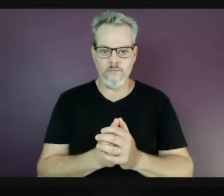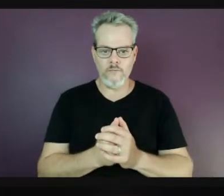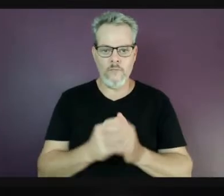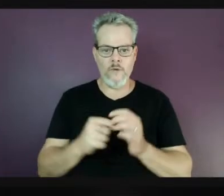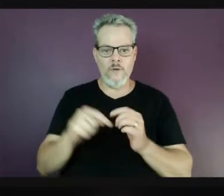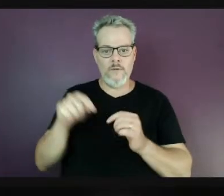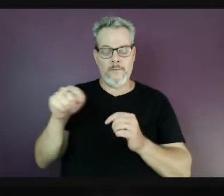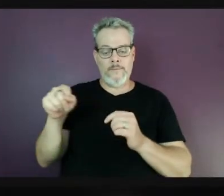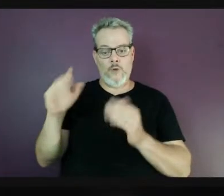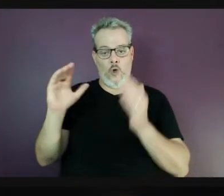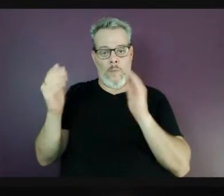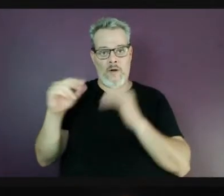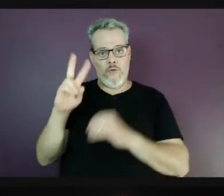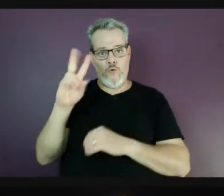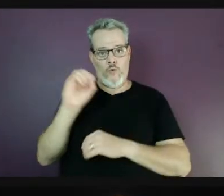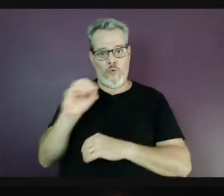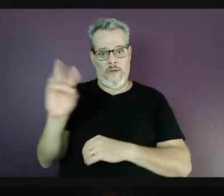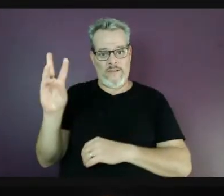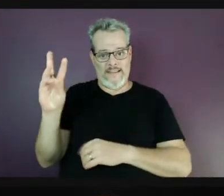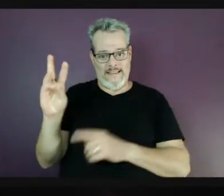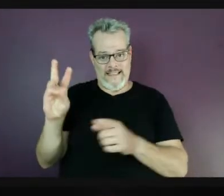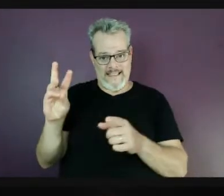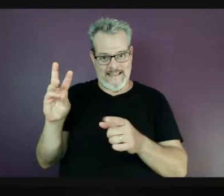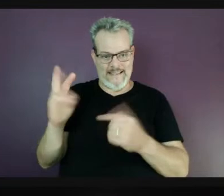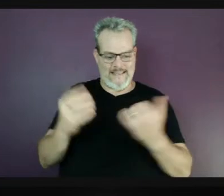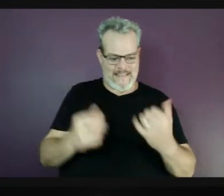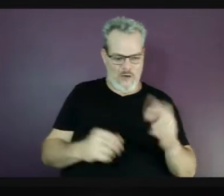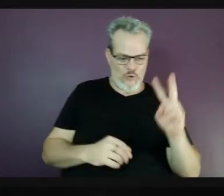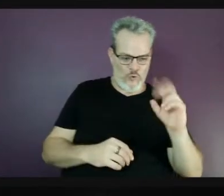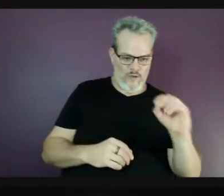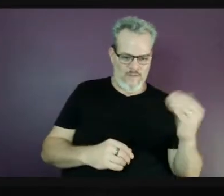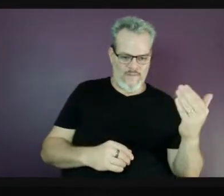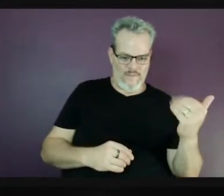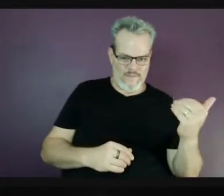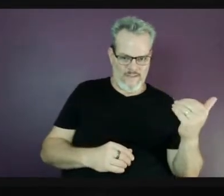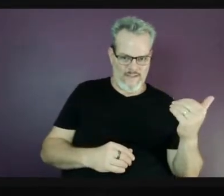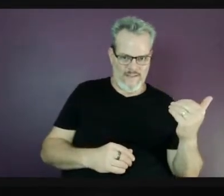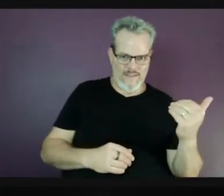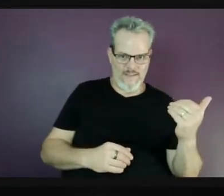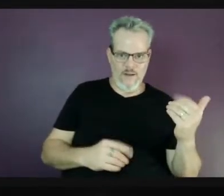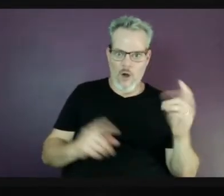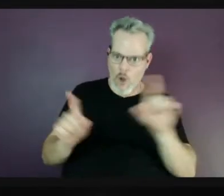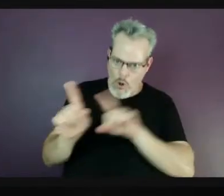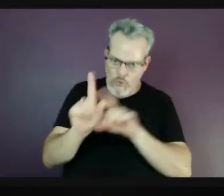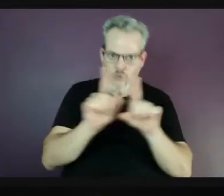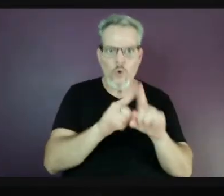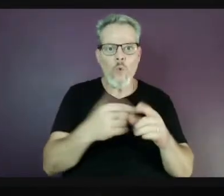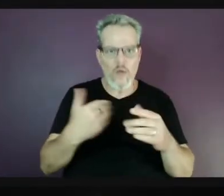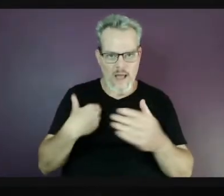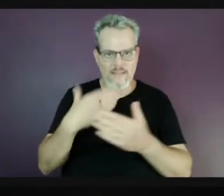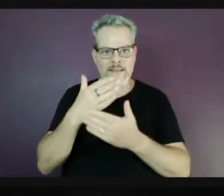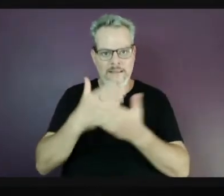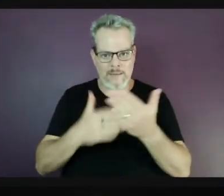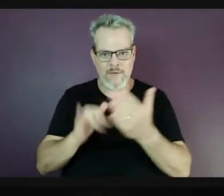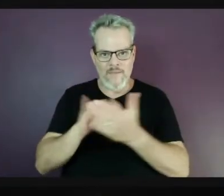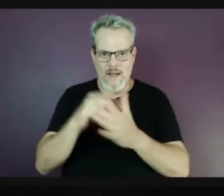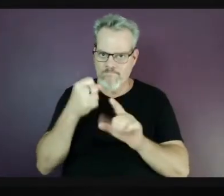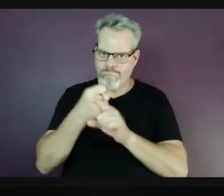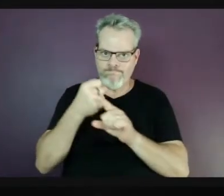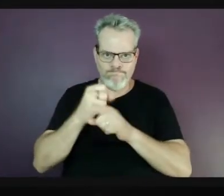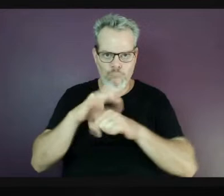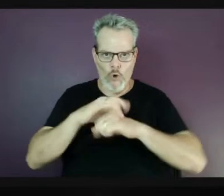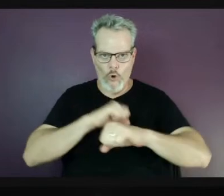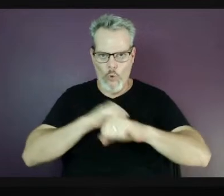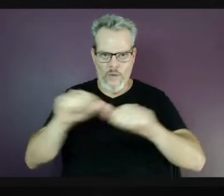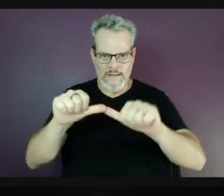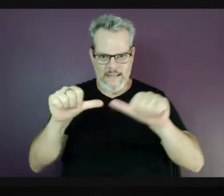besides 2006, here's 2015, where also there was an intrusion in this area.